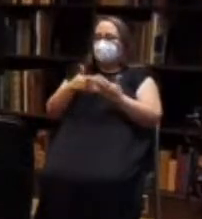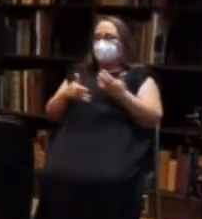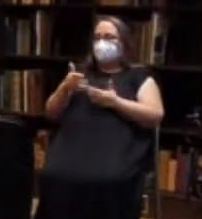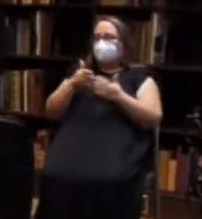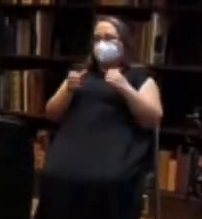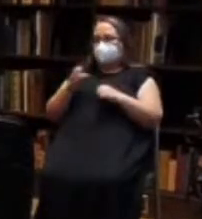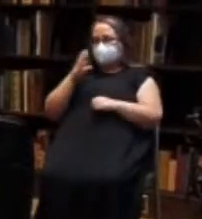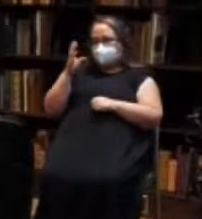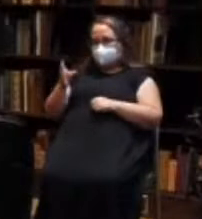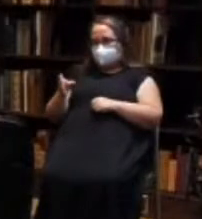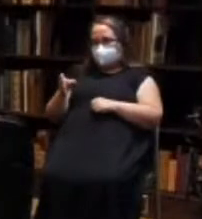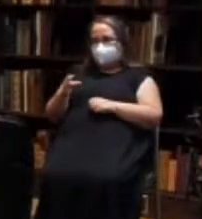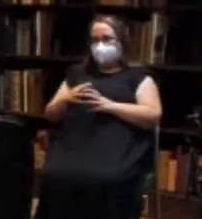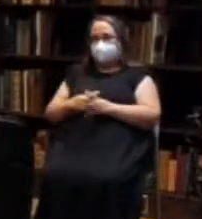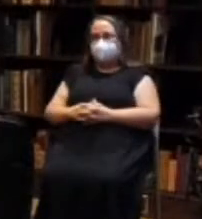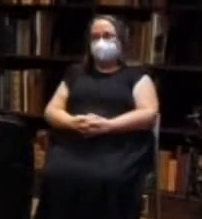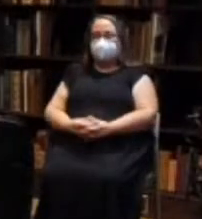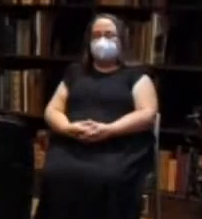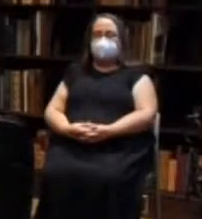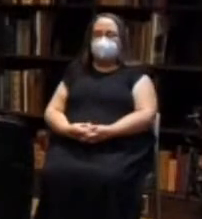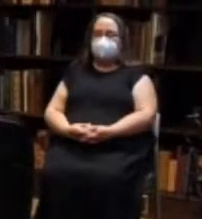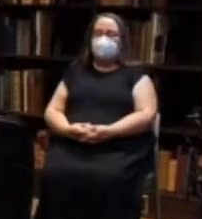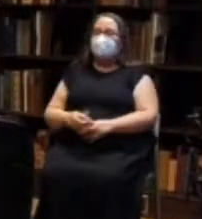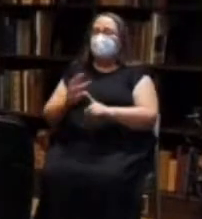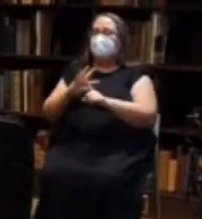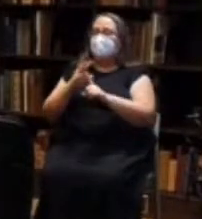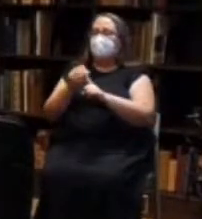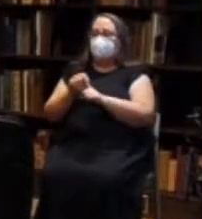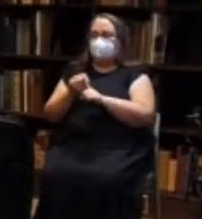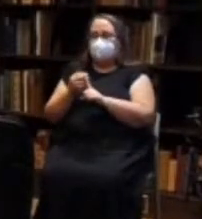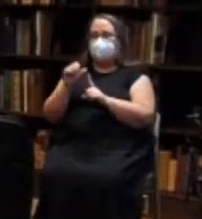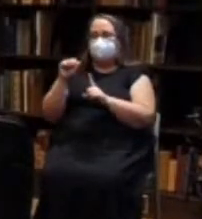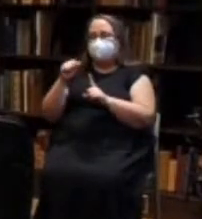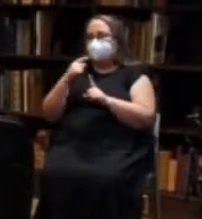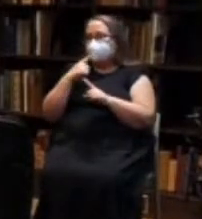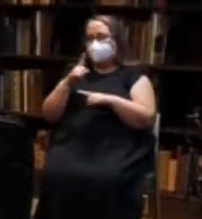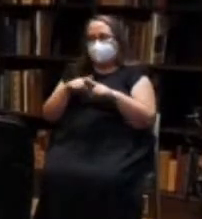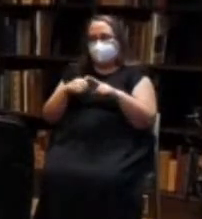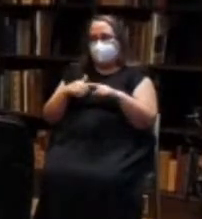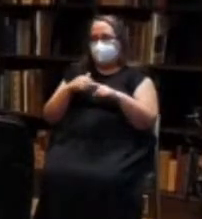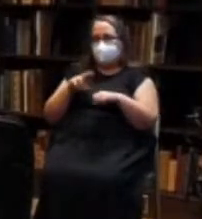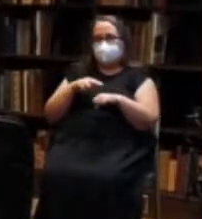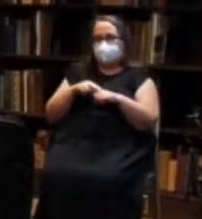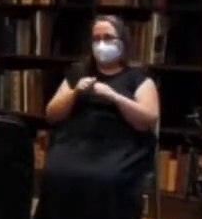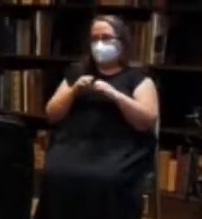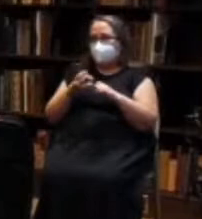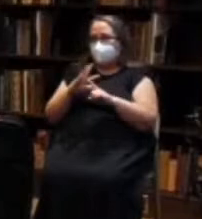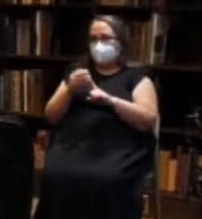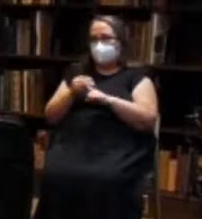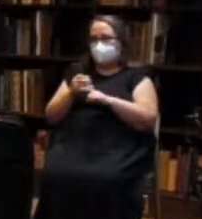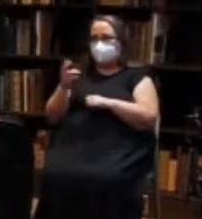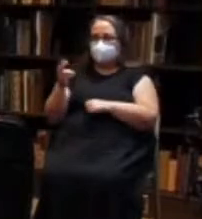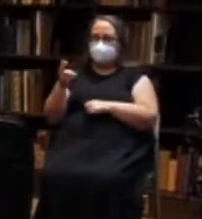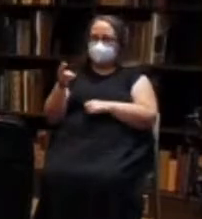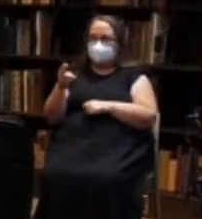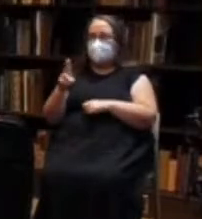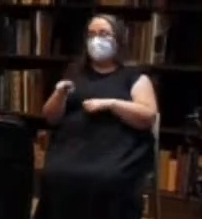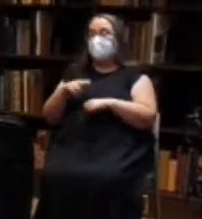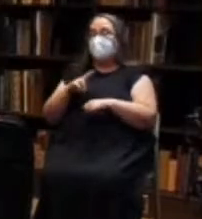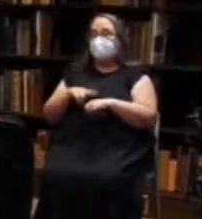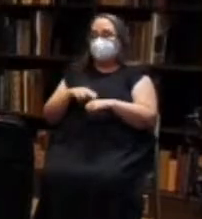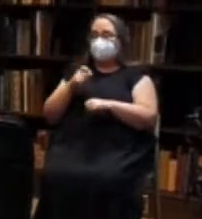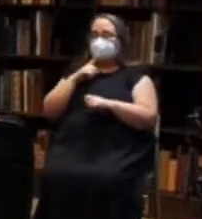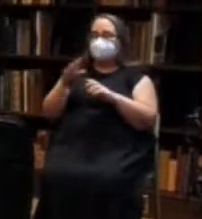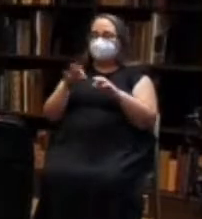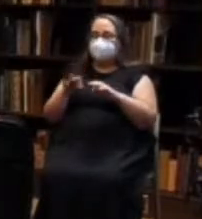social futures. And cultural nationalists argue that you can't have a nation without culture and heritage. A nation is